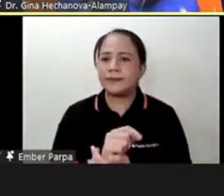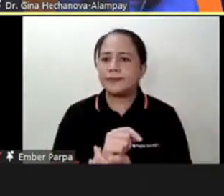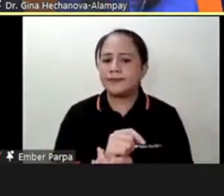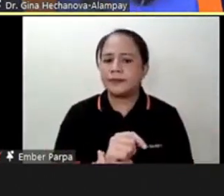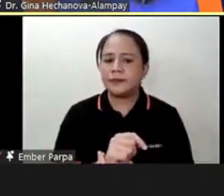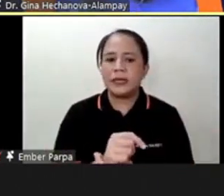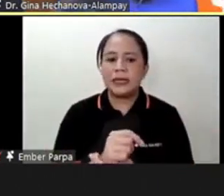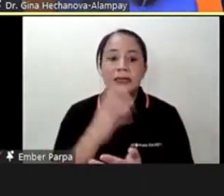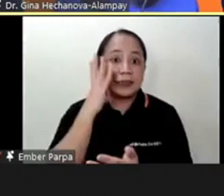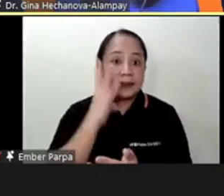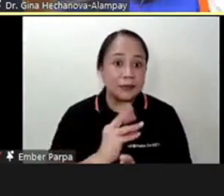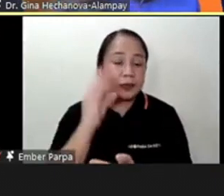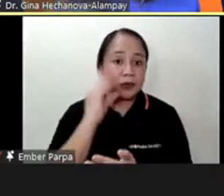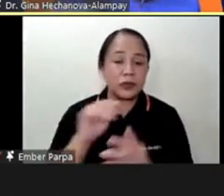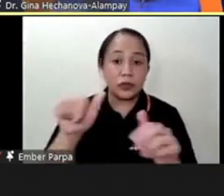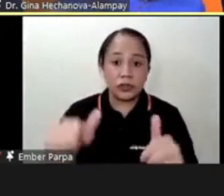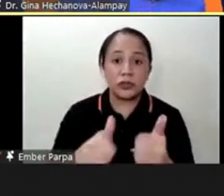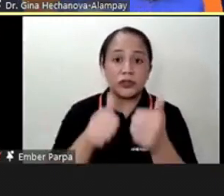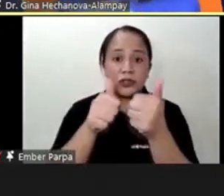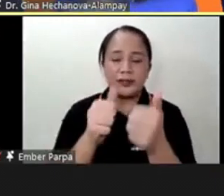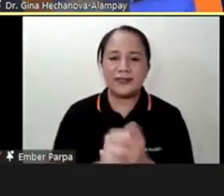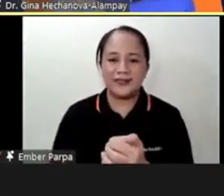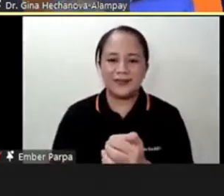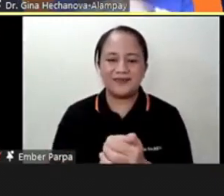the experience of challenging